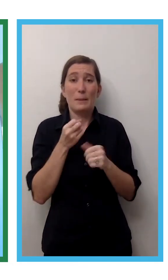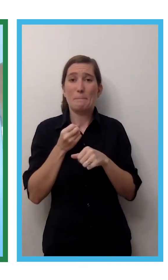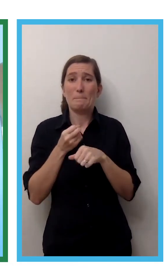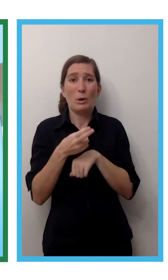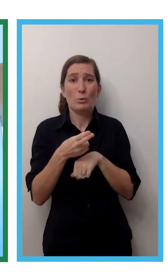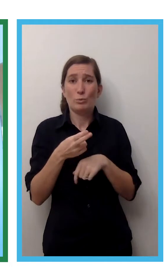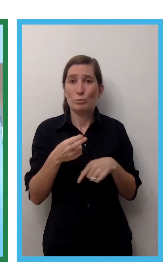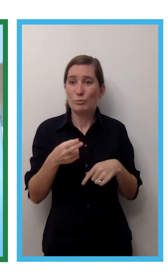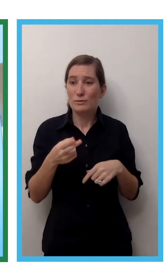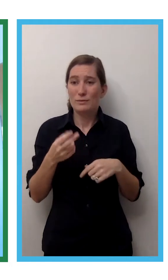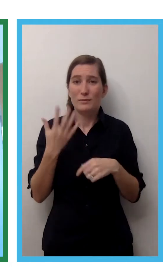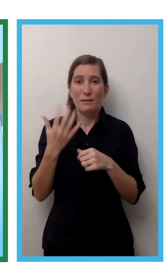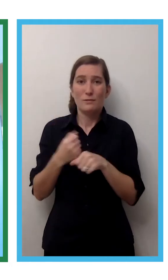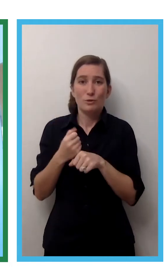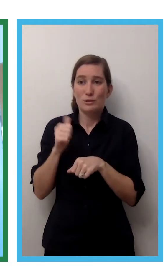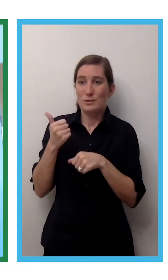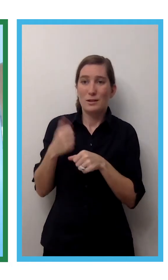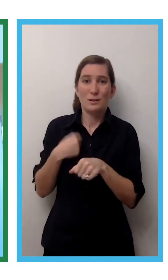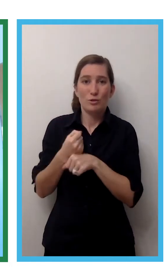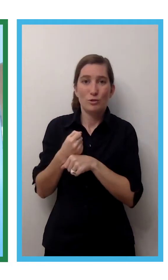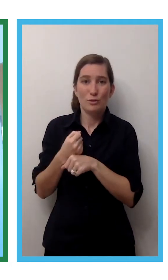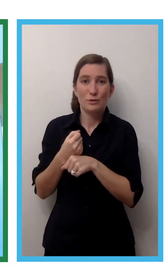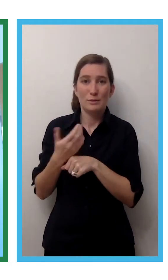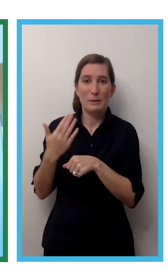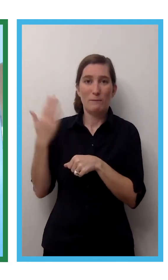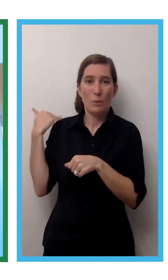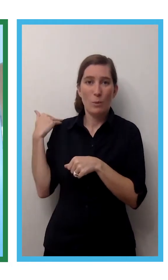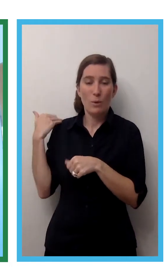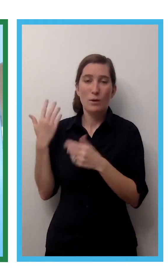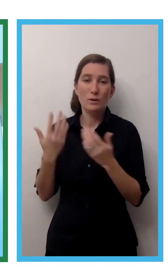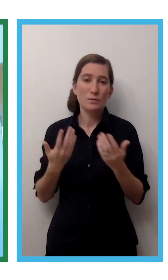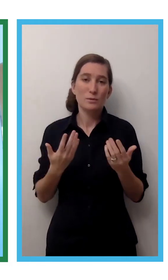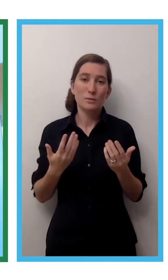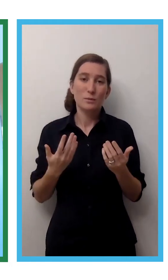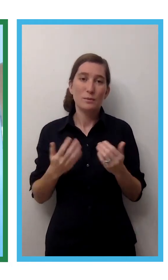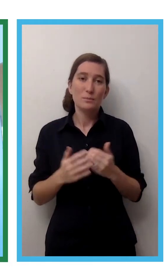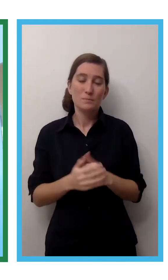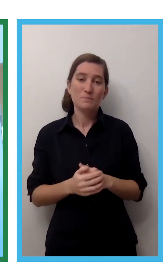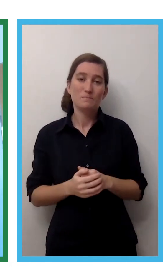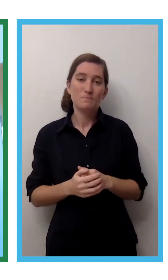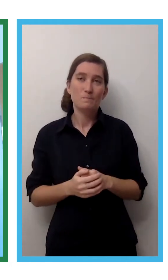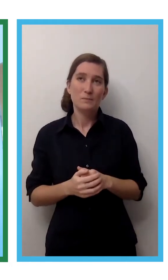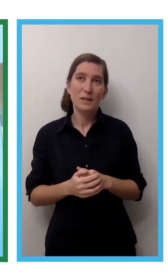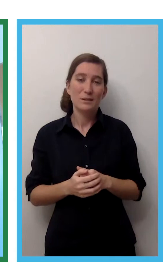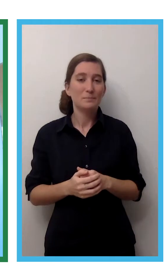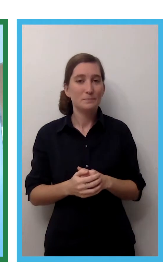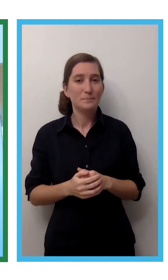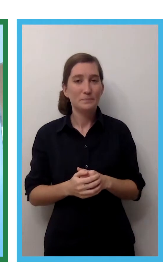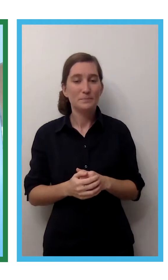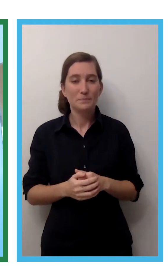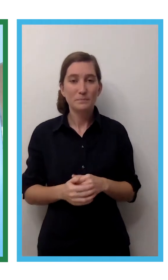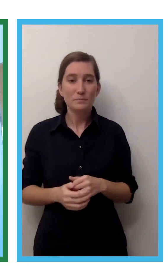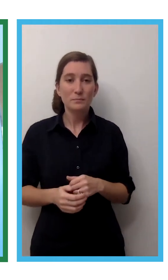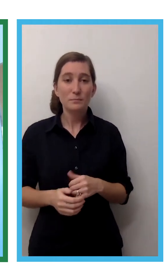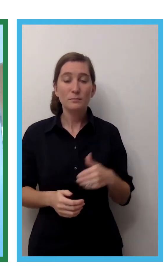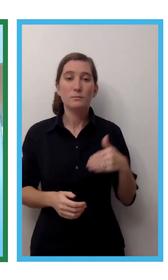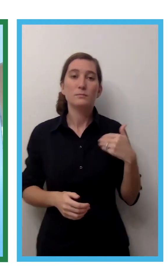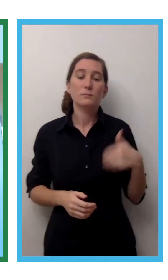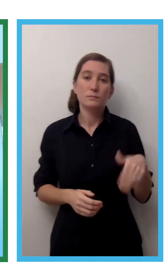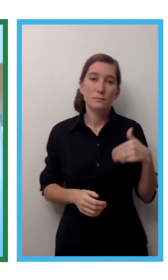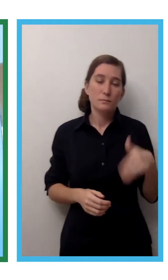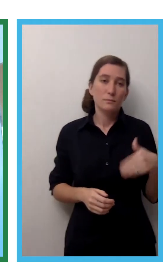Wow. I'm curious, and this is a little bit off the research topic, but you have such a breadth of experience in supplier